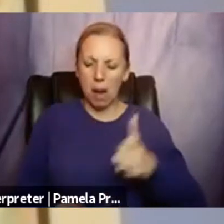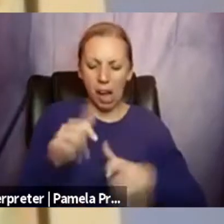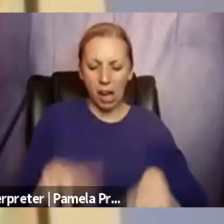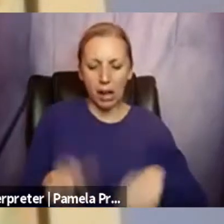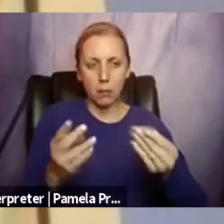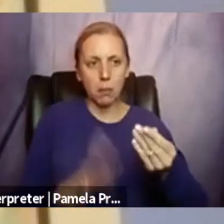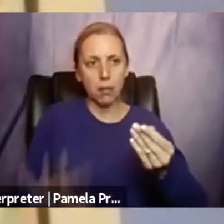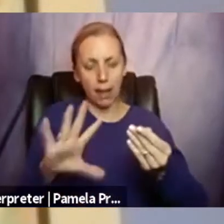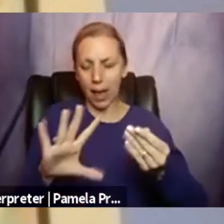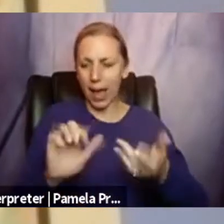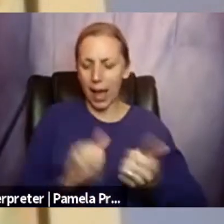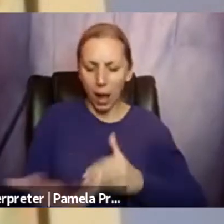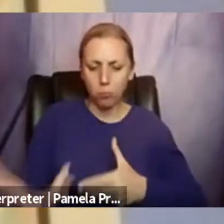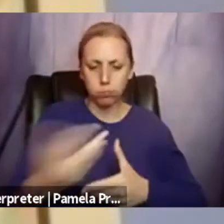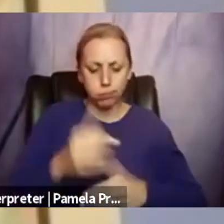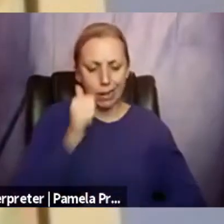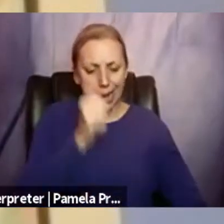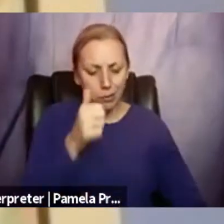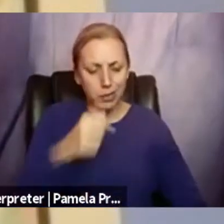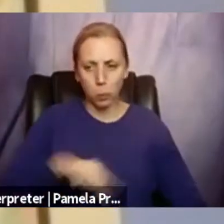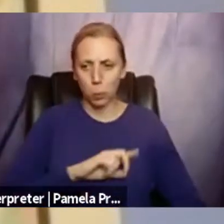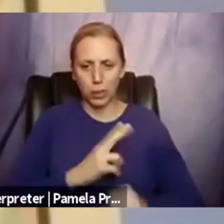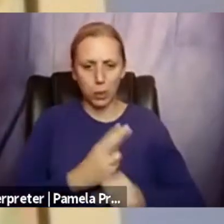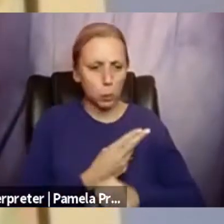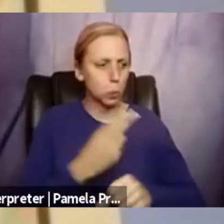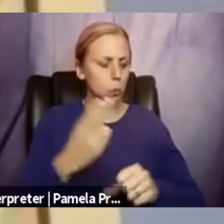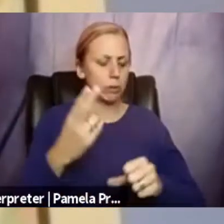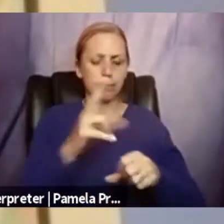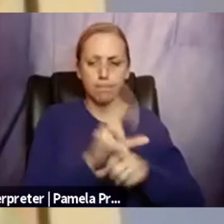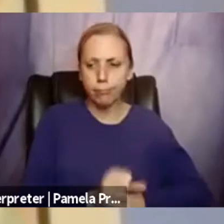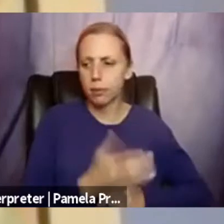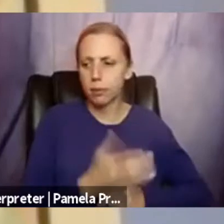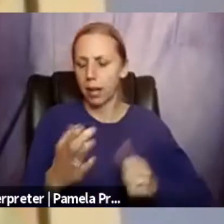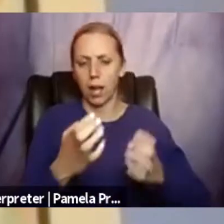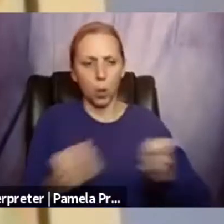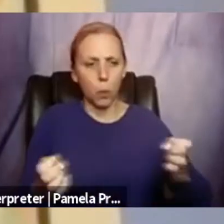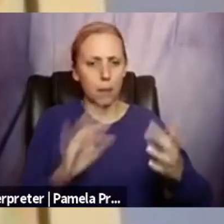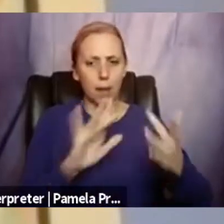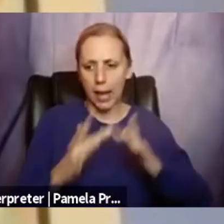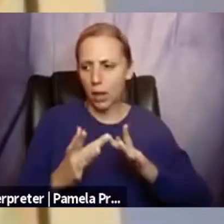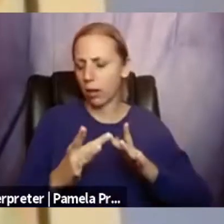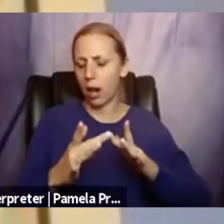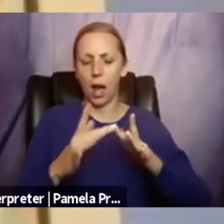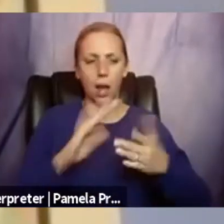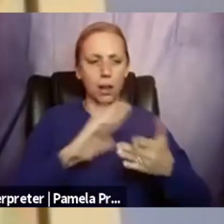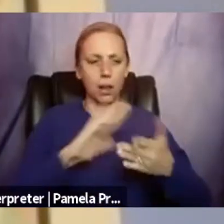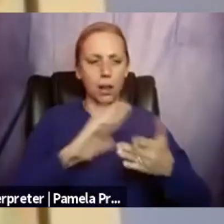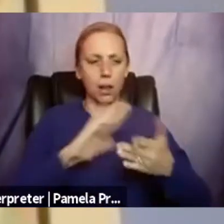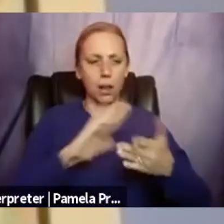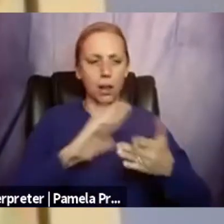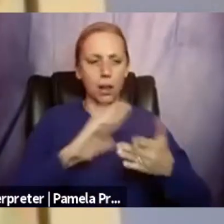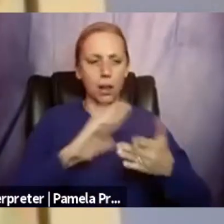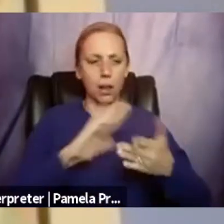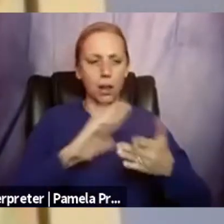and ways of thinking we use every day. We are using equipment and high-speed internet not available in many rural